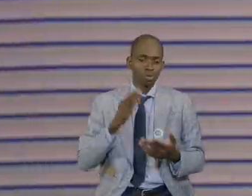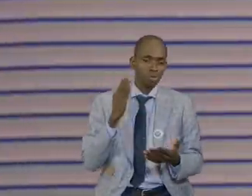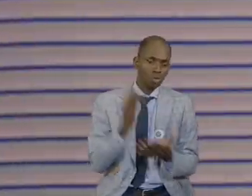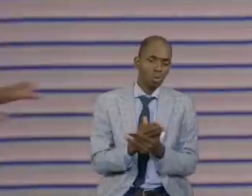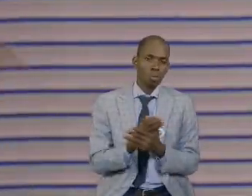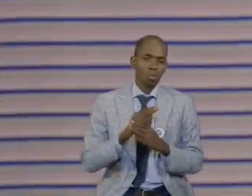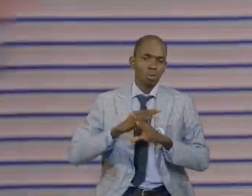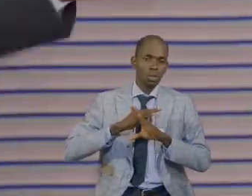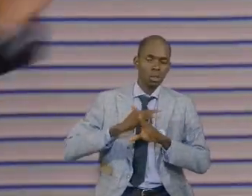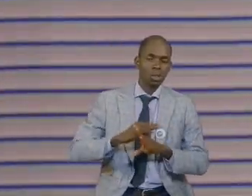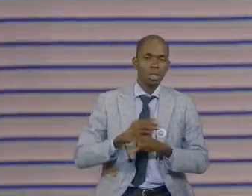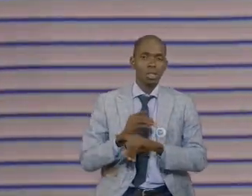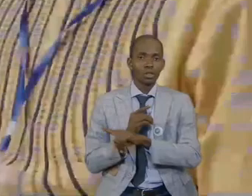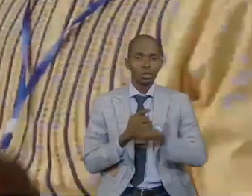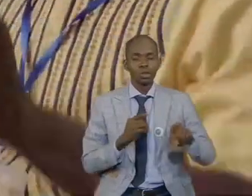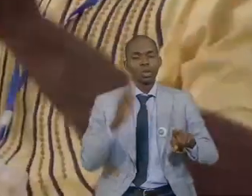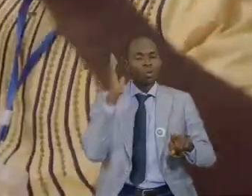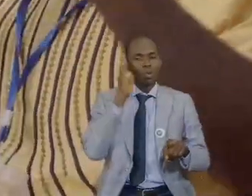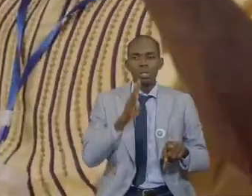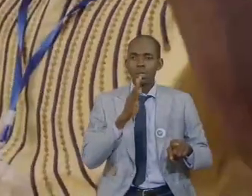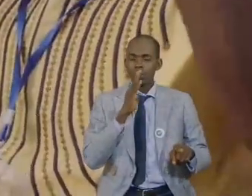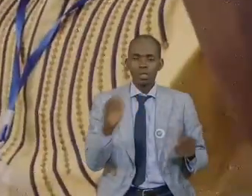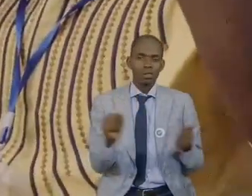you will be scattered.